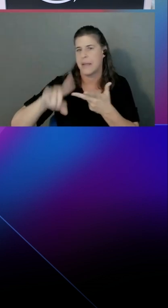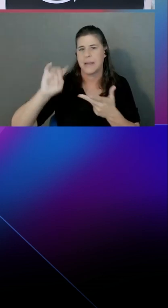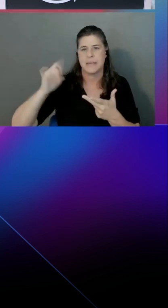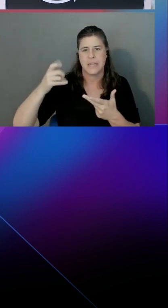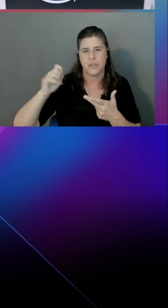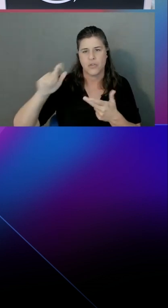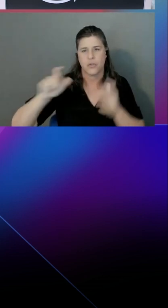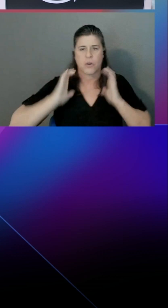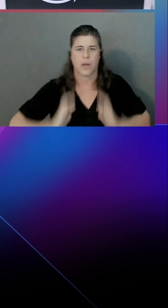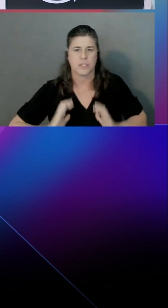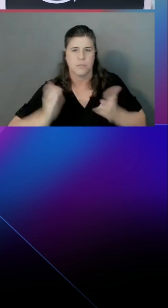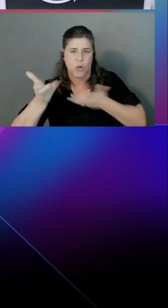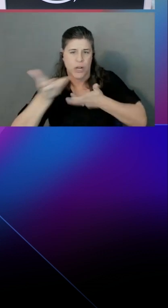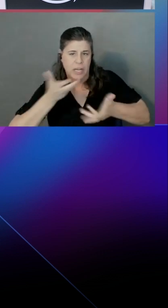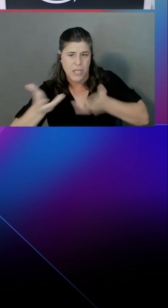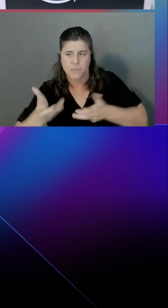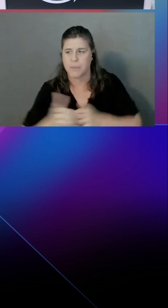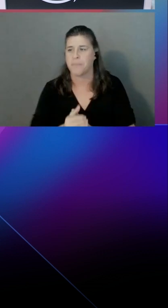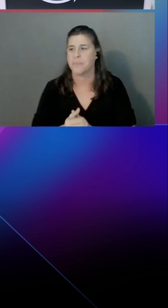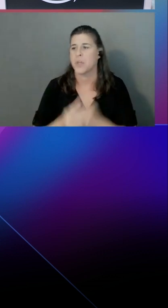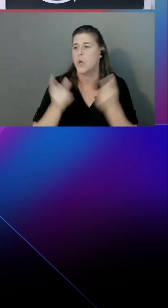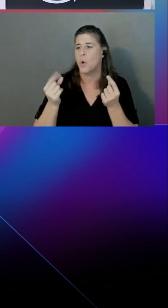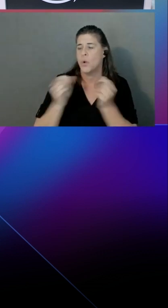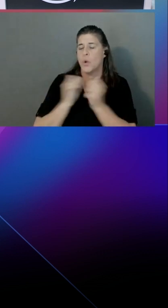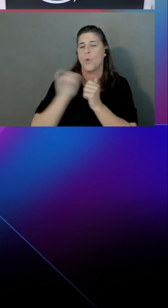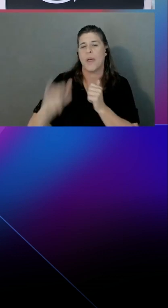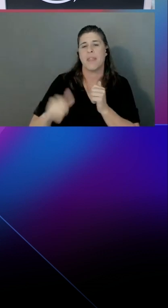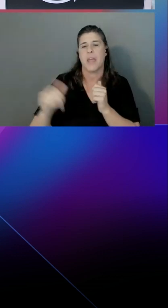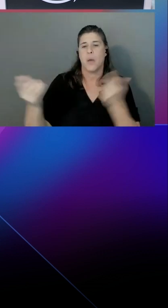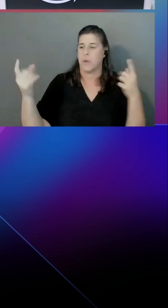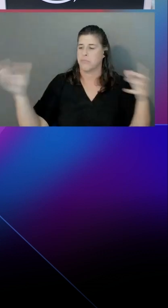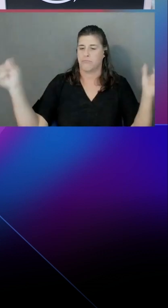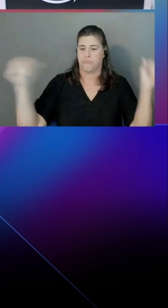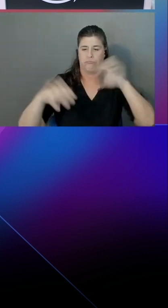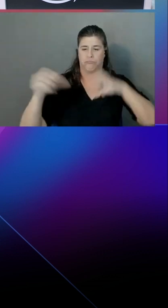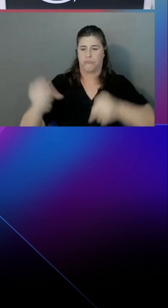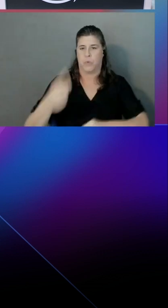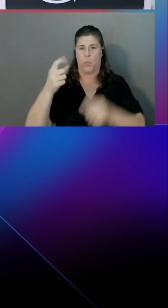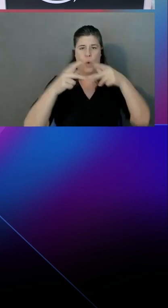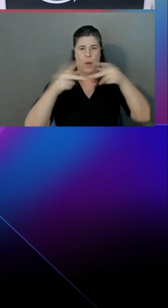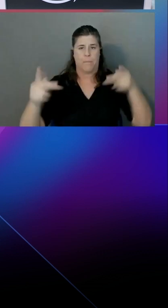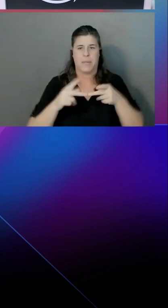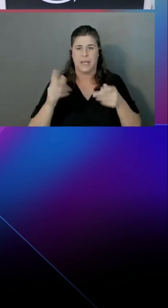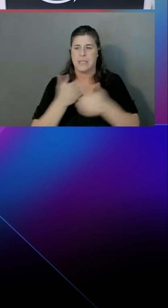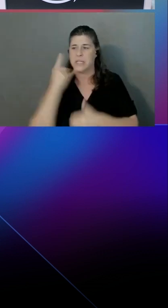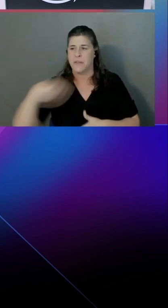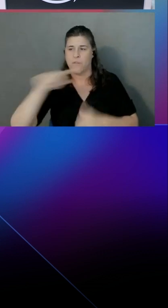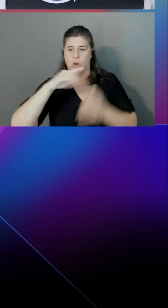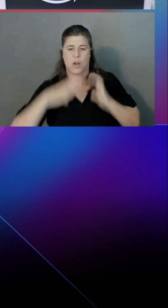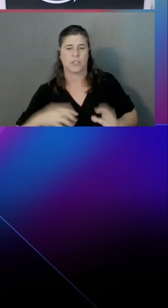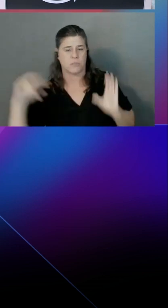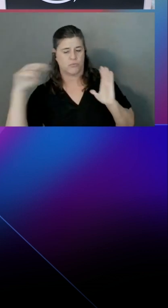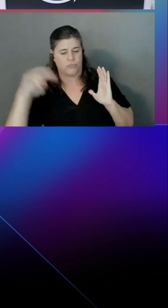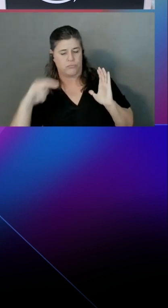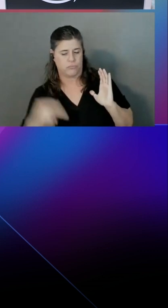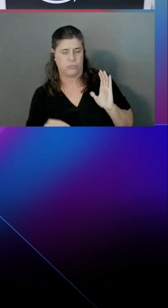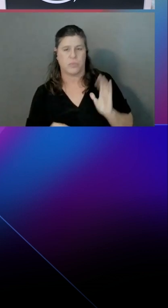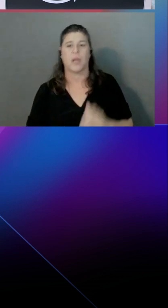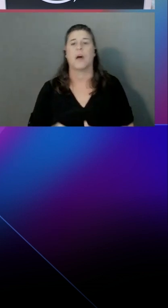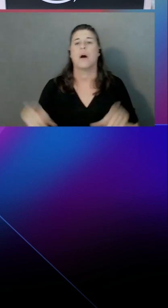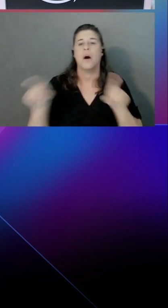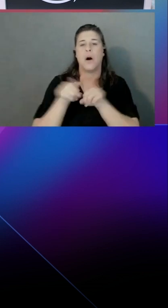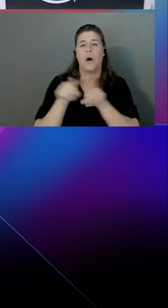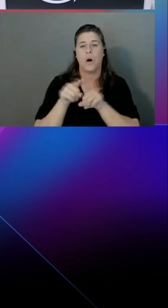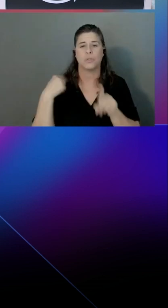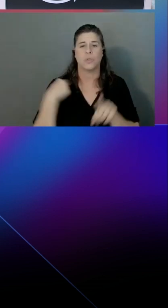put it all together in a concerted effort to make it easy to find. And then on top of that, we've actually released